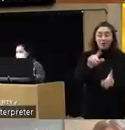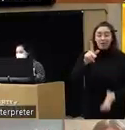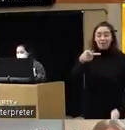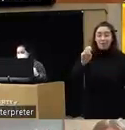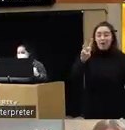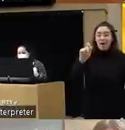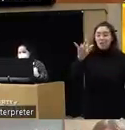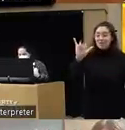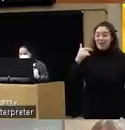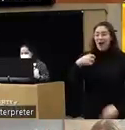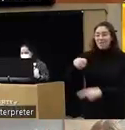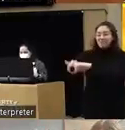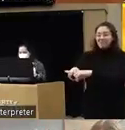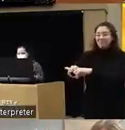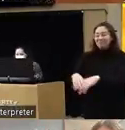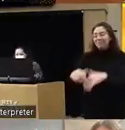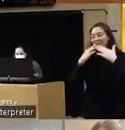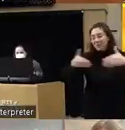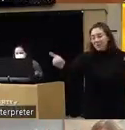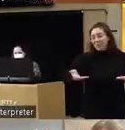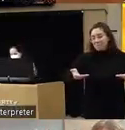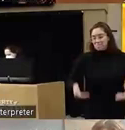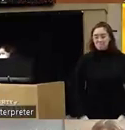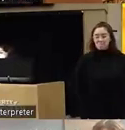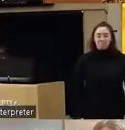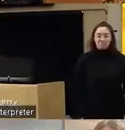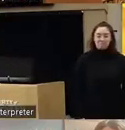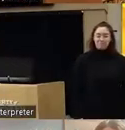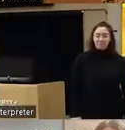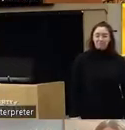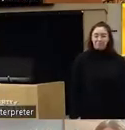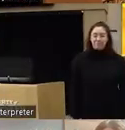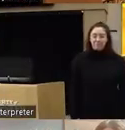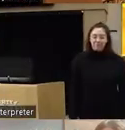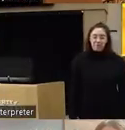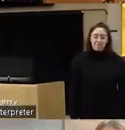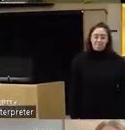and I'm gonna take my seat. Thank you and welcome. Thank you.